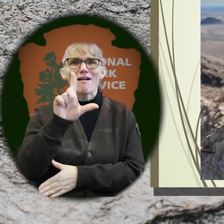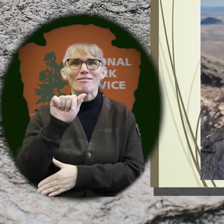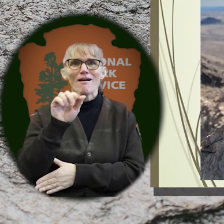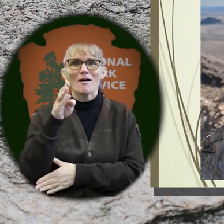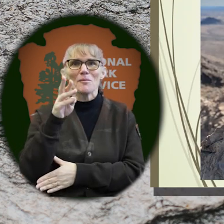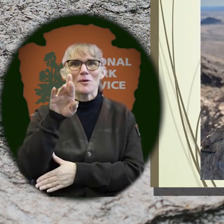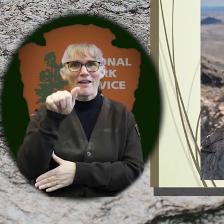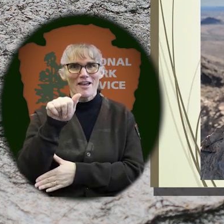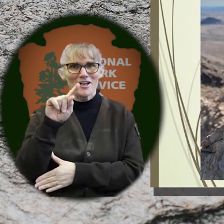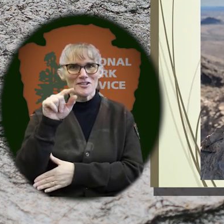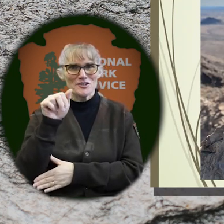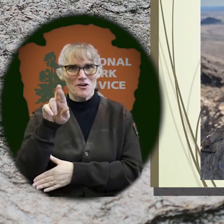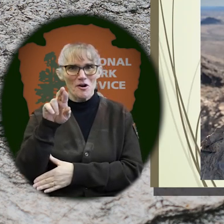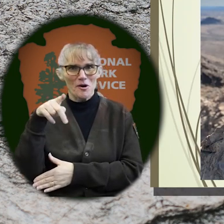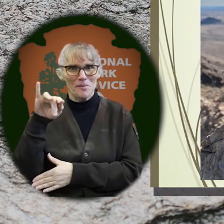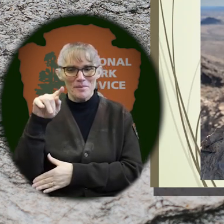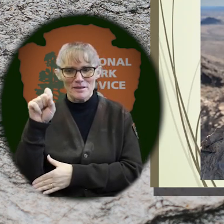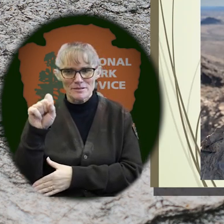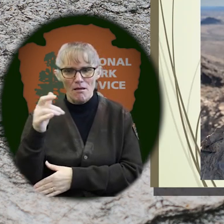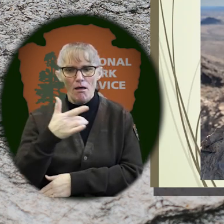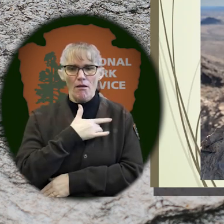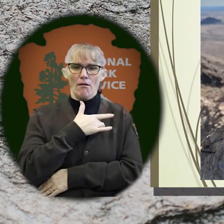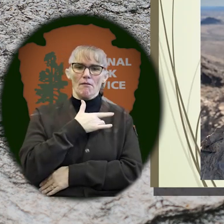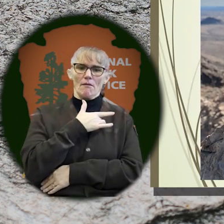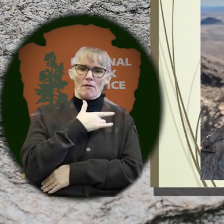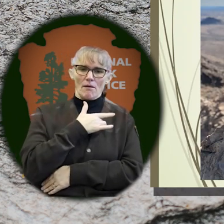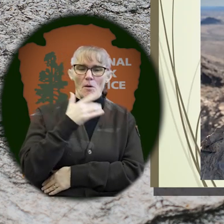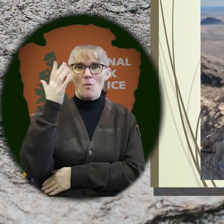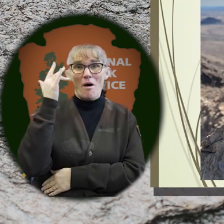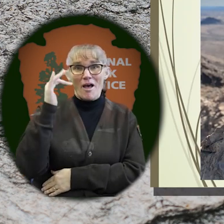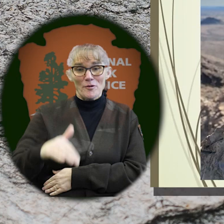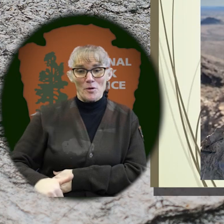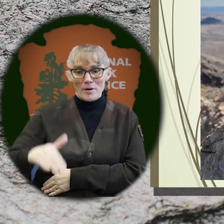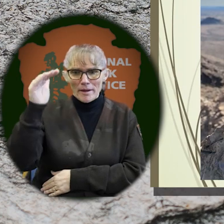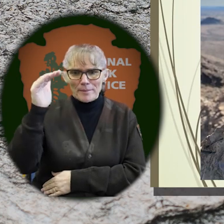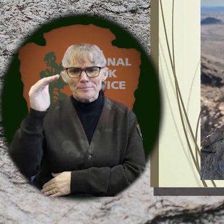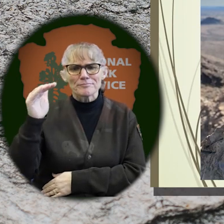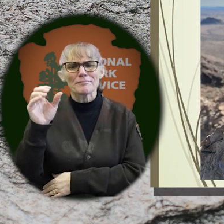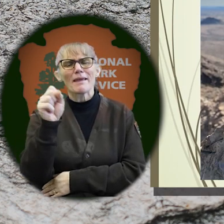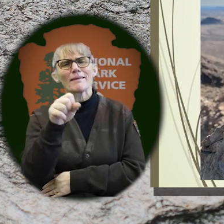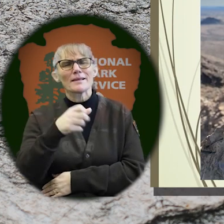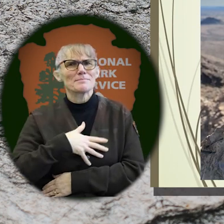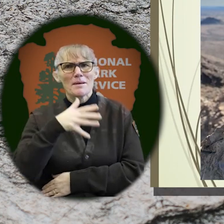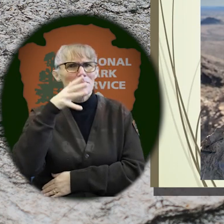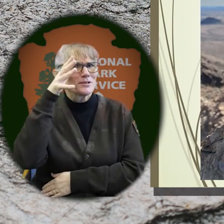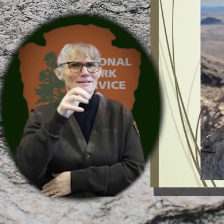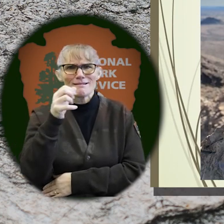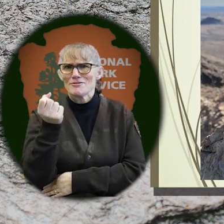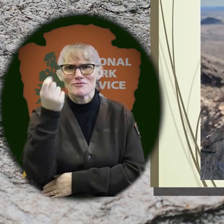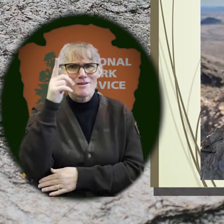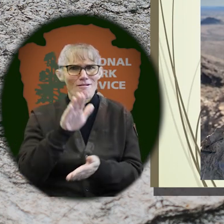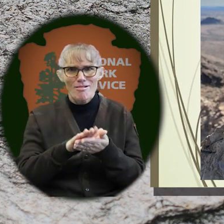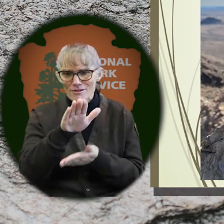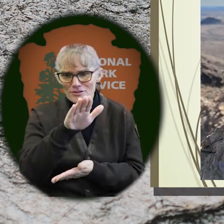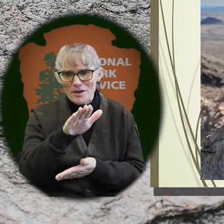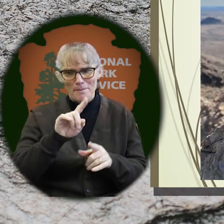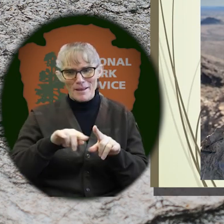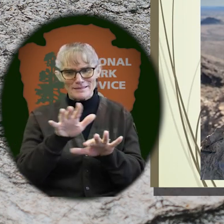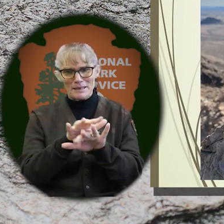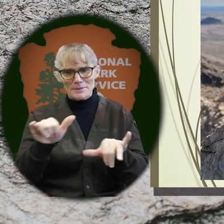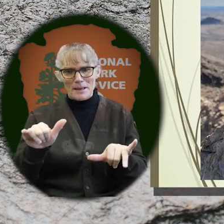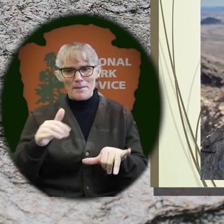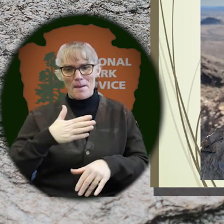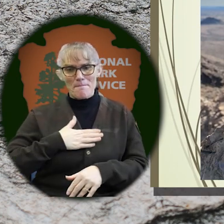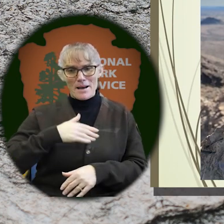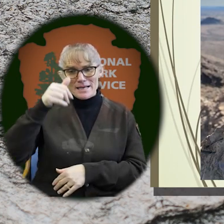Pits. And that was really special to me because growing up, although my parents didn't understand college, my dad did try